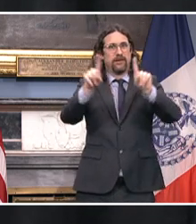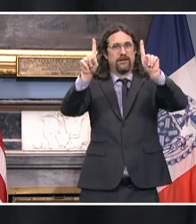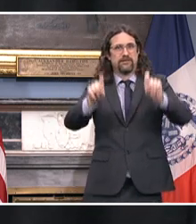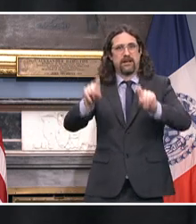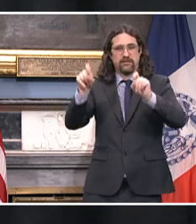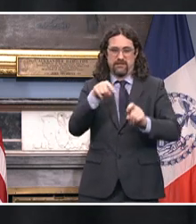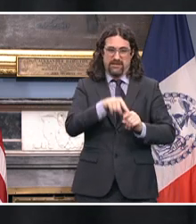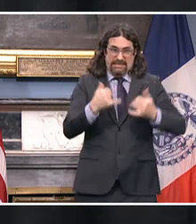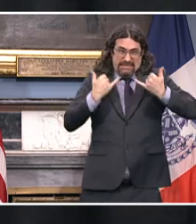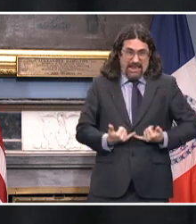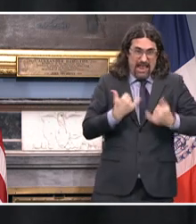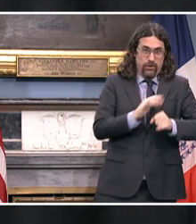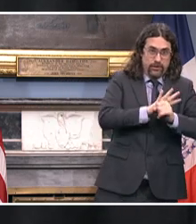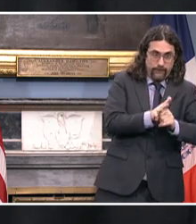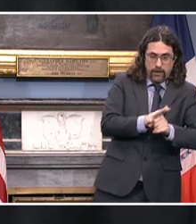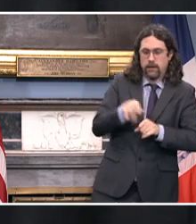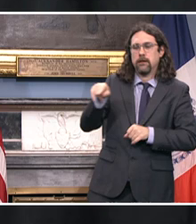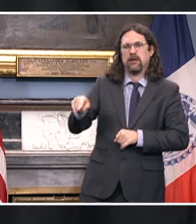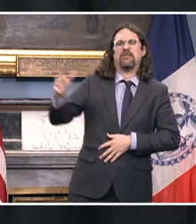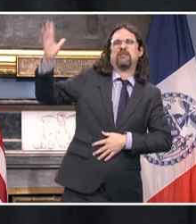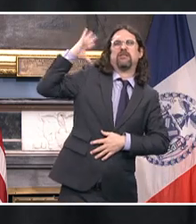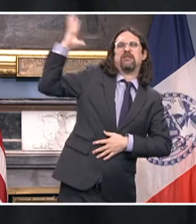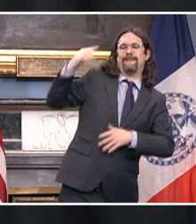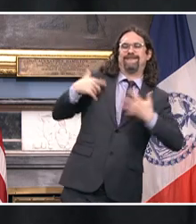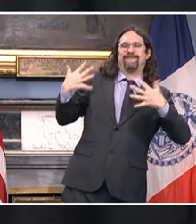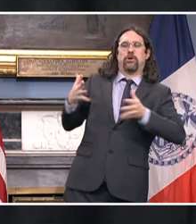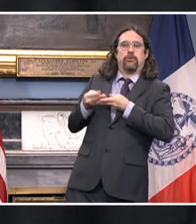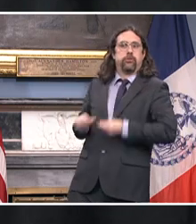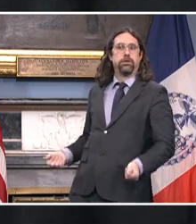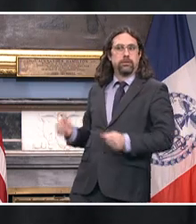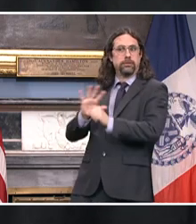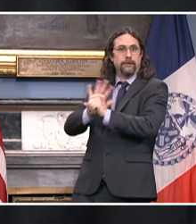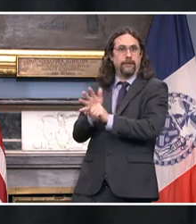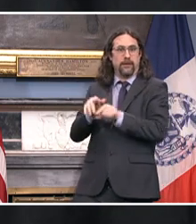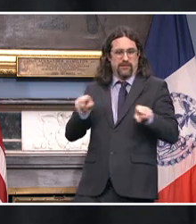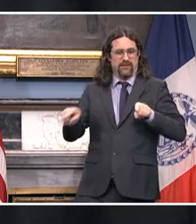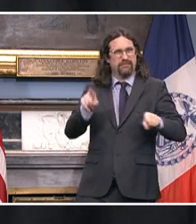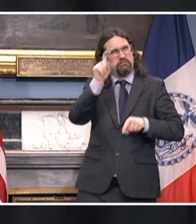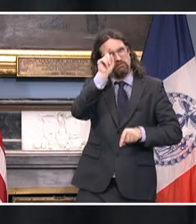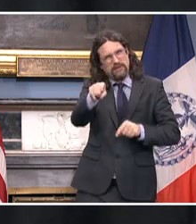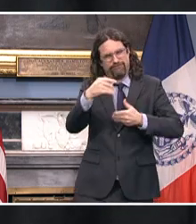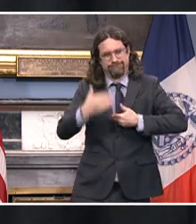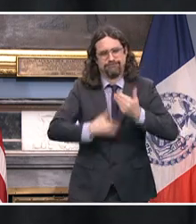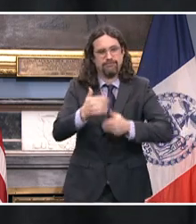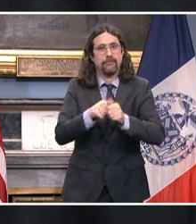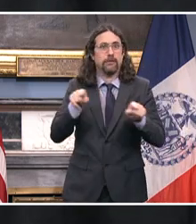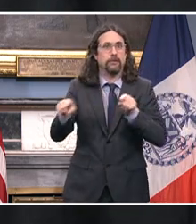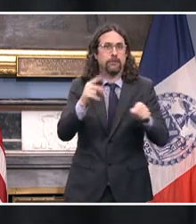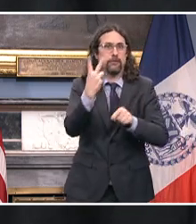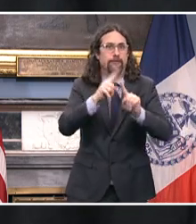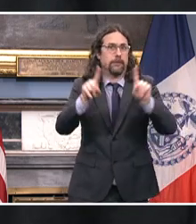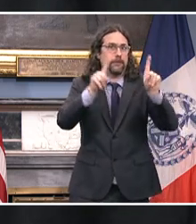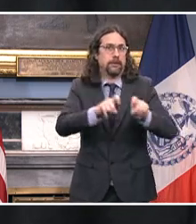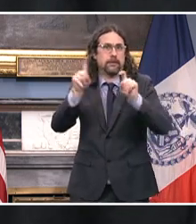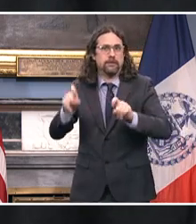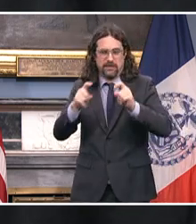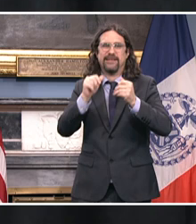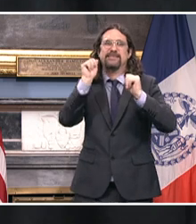large-scale, widespread testing for this country so we can get to the next phase, so we can really start to normalize over time.